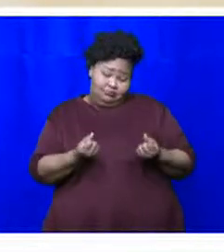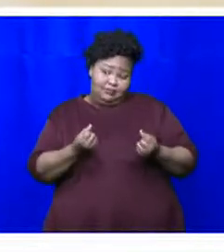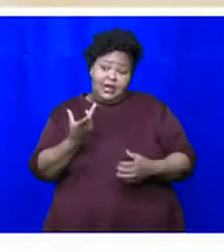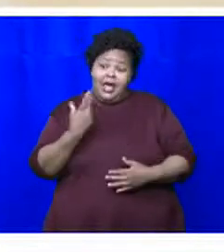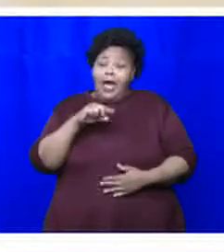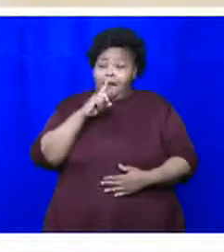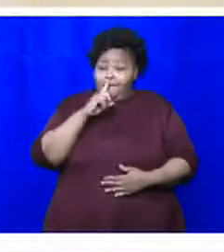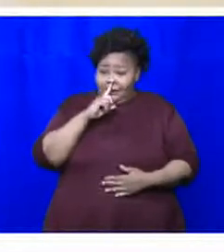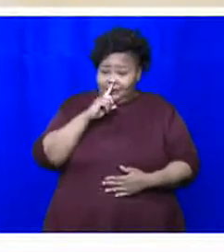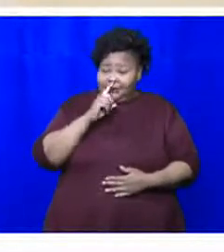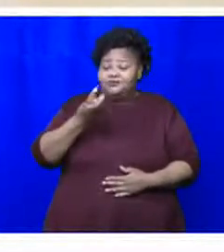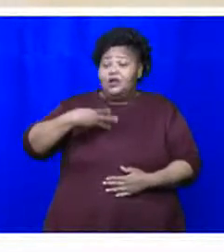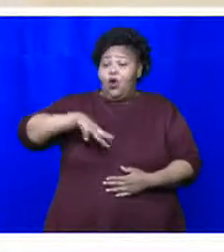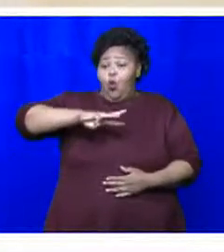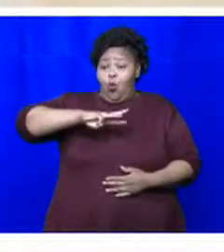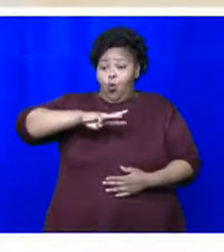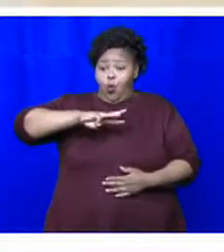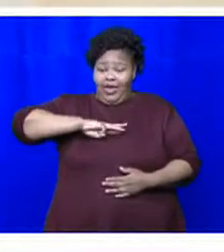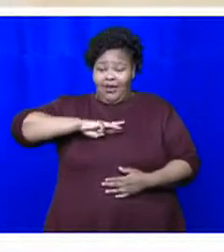brother's keeper.